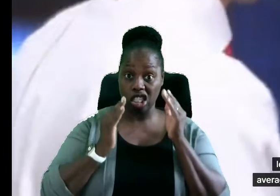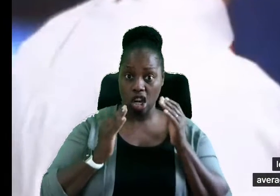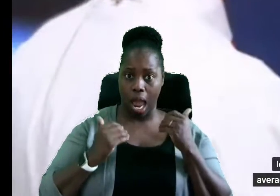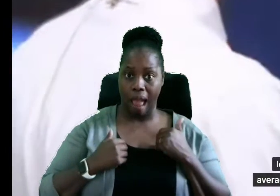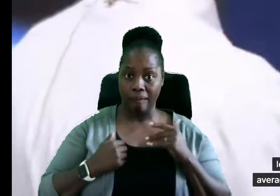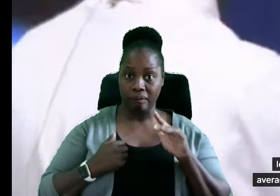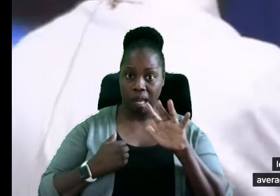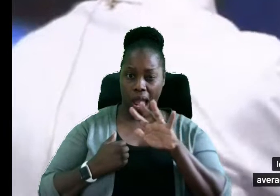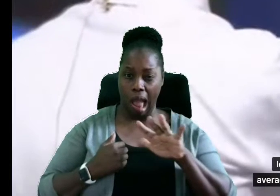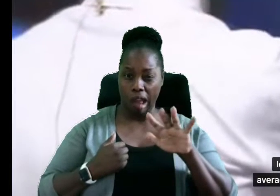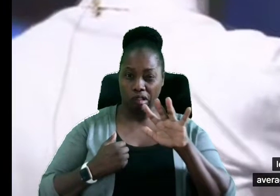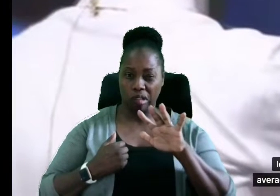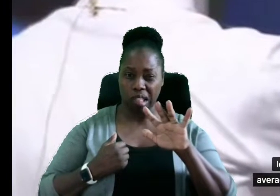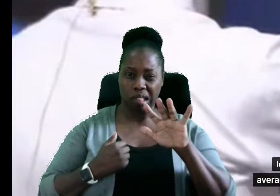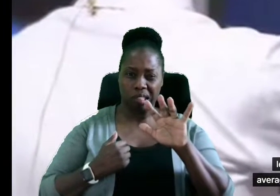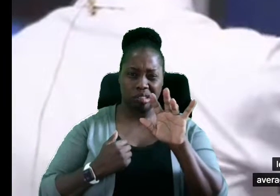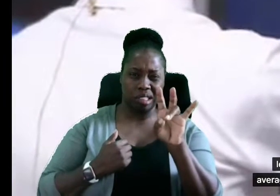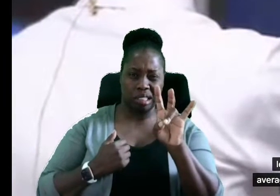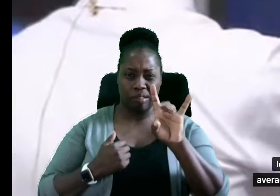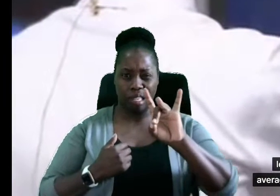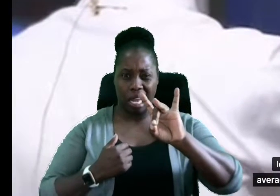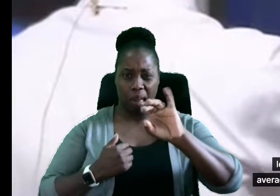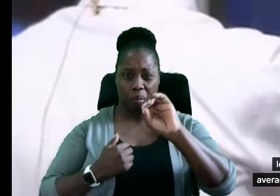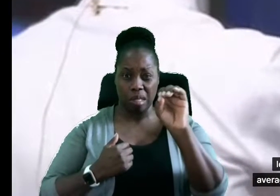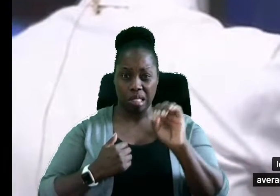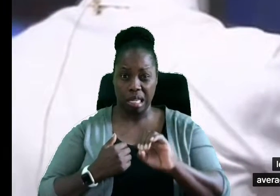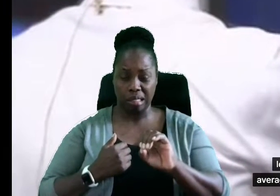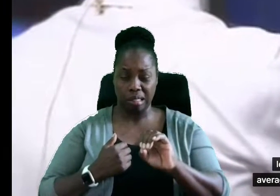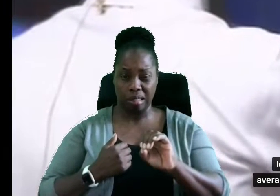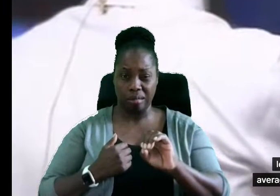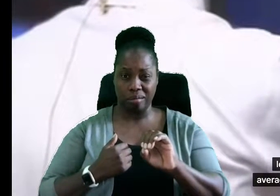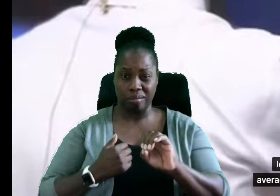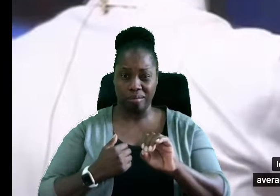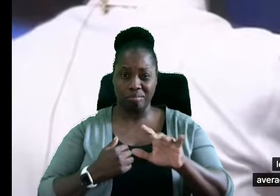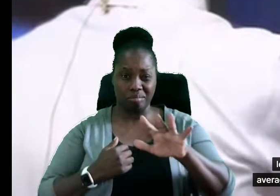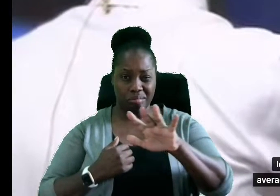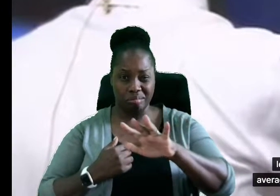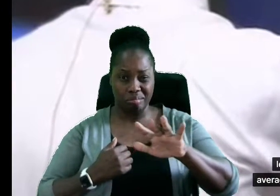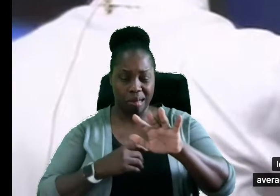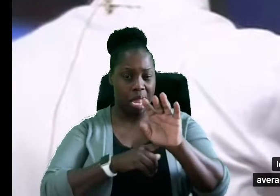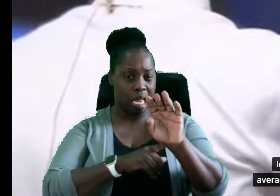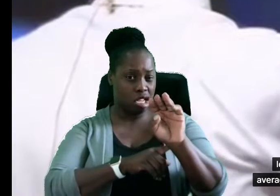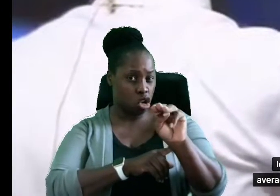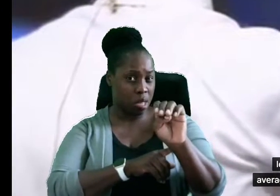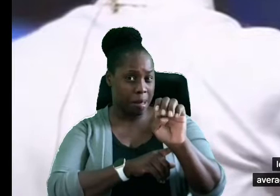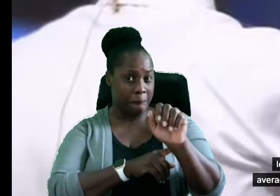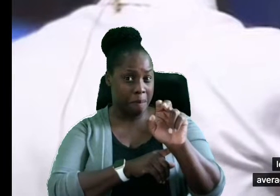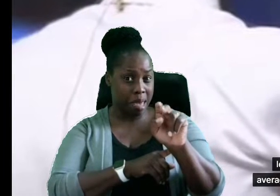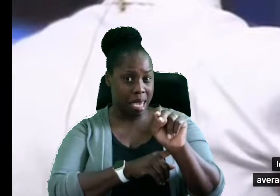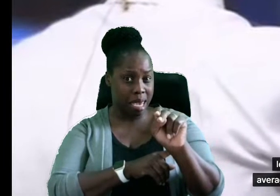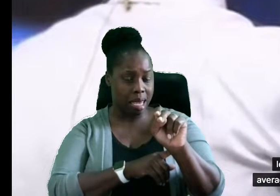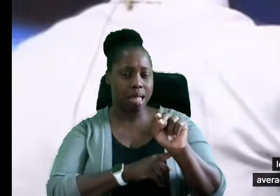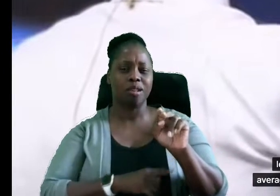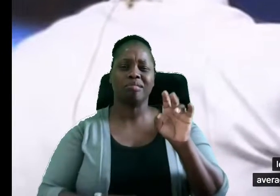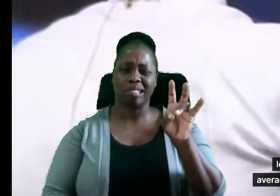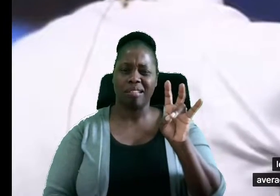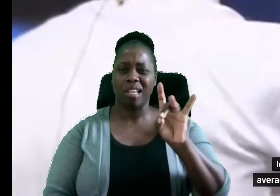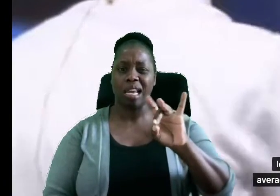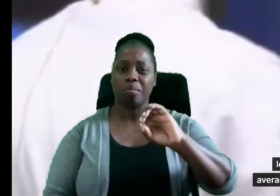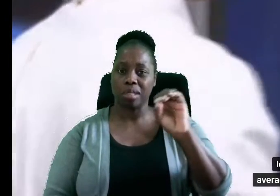had an average of a 78%. So the mean was a